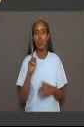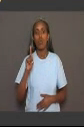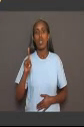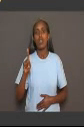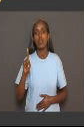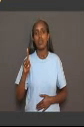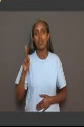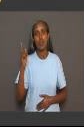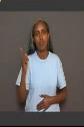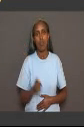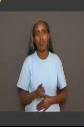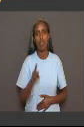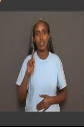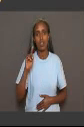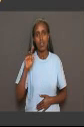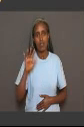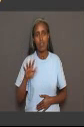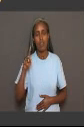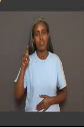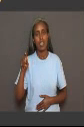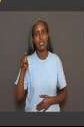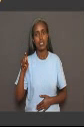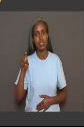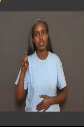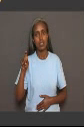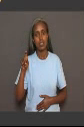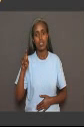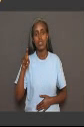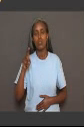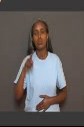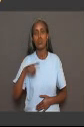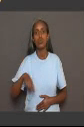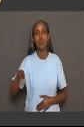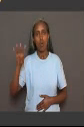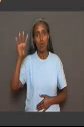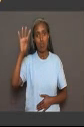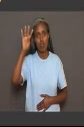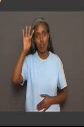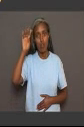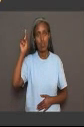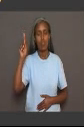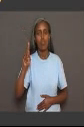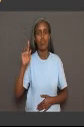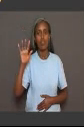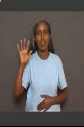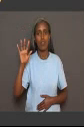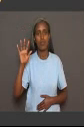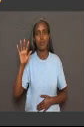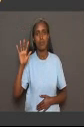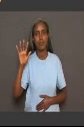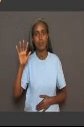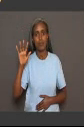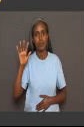1 over 5x to the power of 4 over